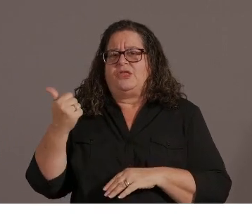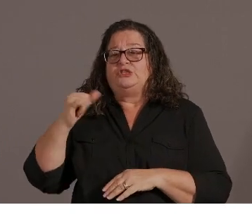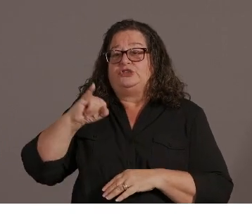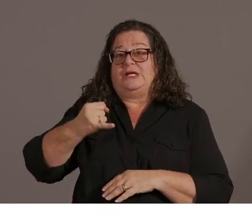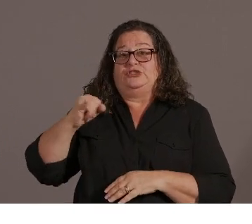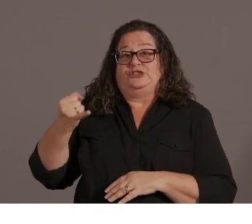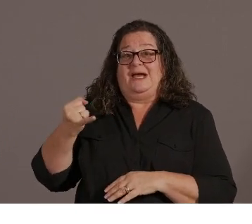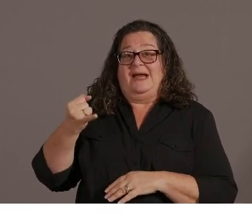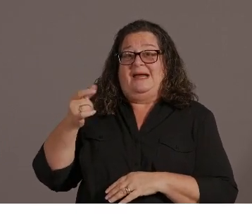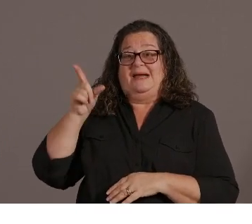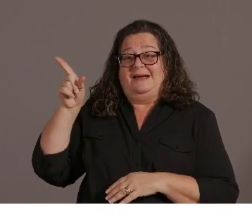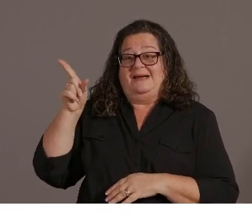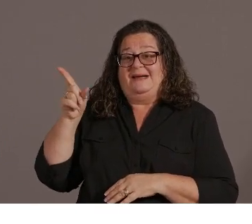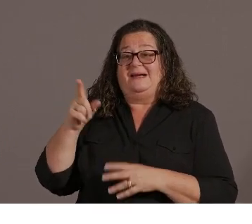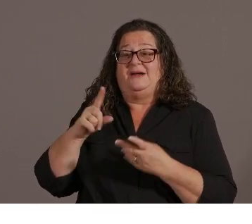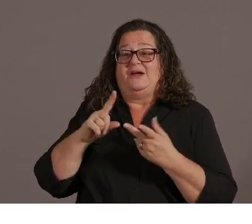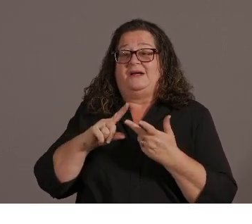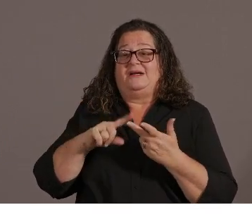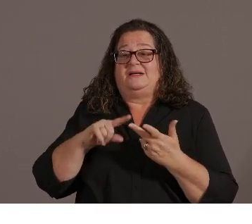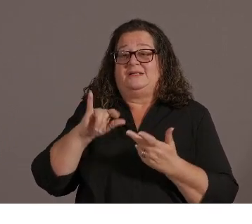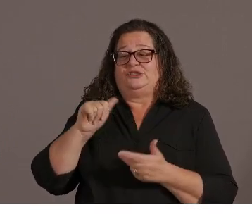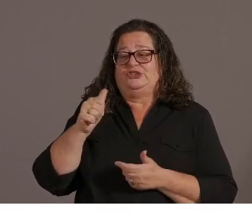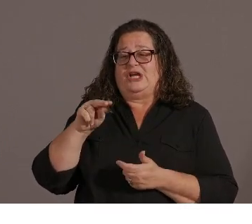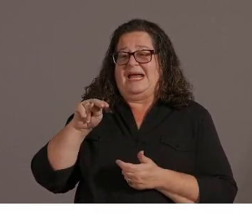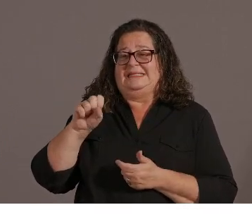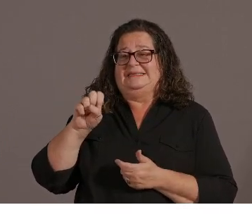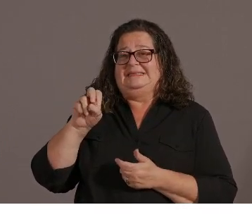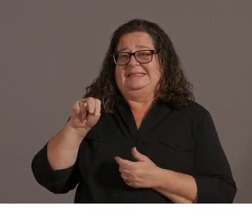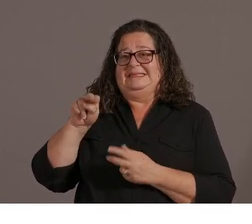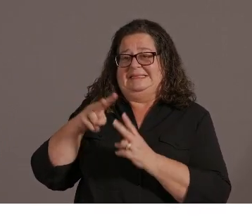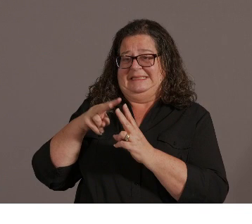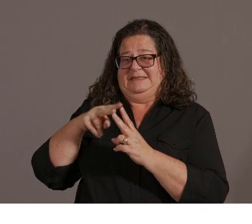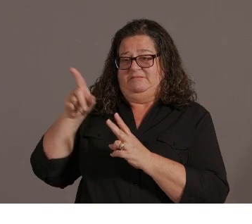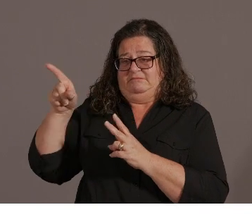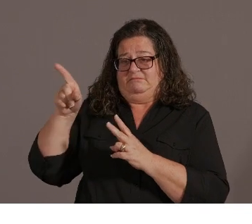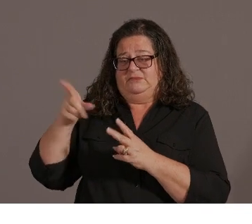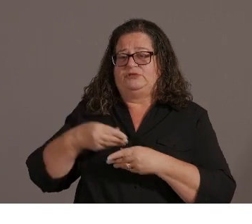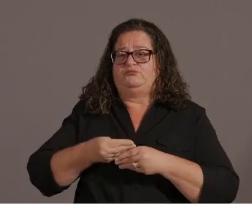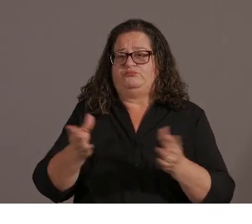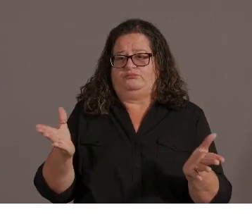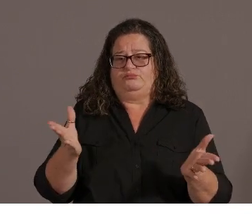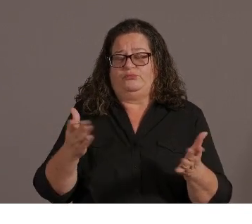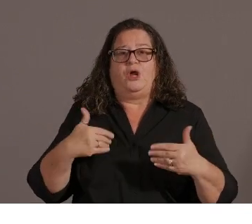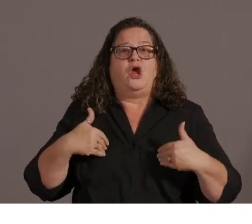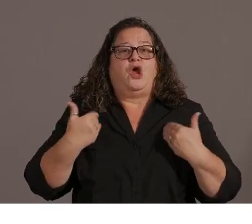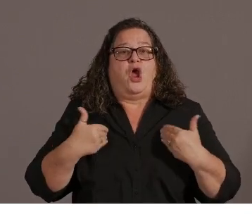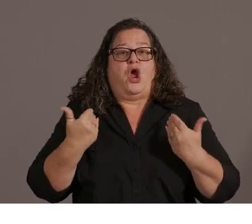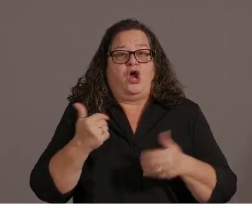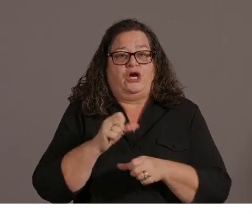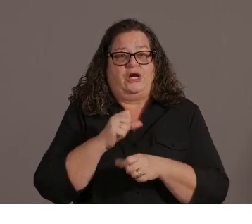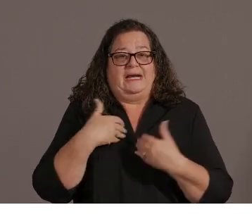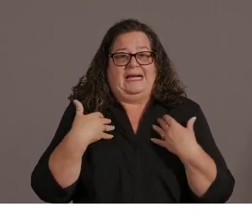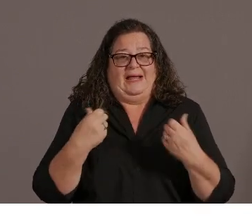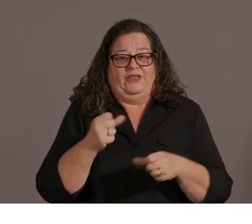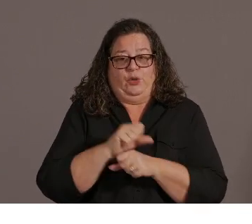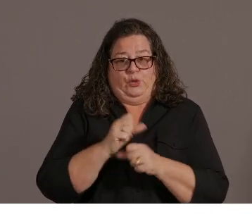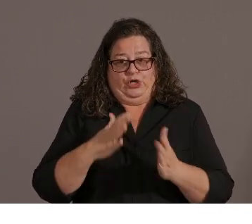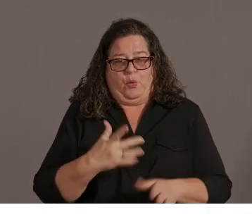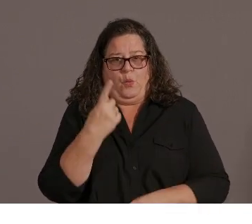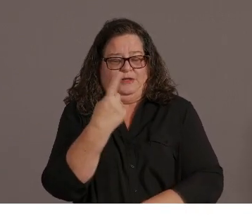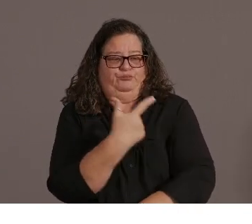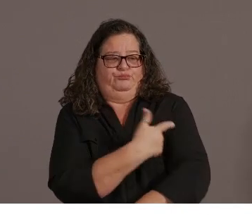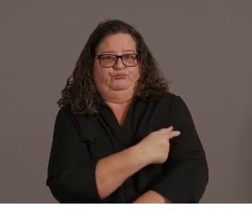offering employer-based pods or offering private groups that would be available for scheduling those